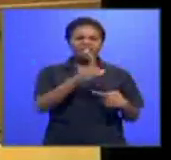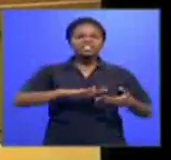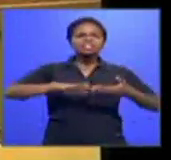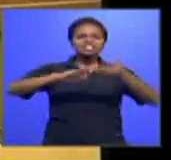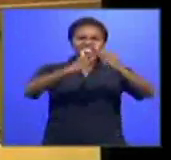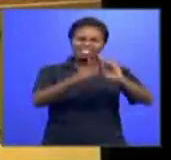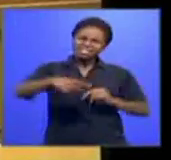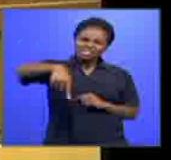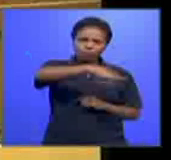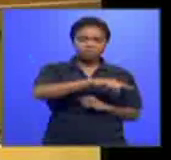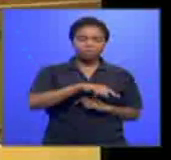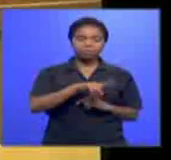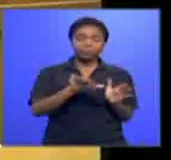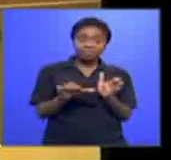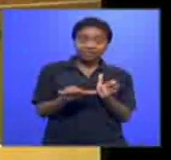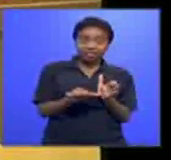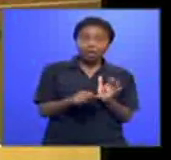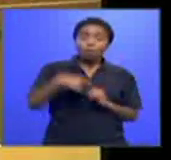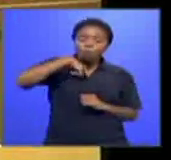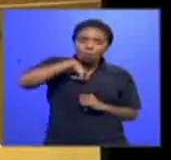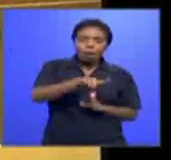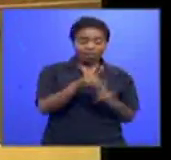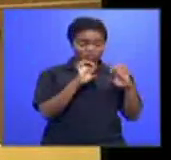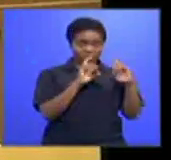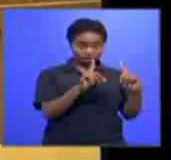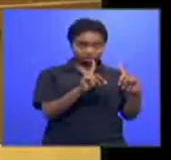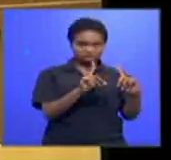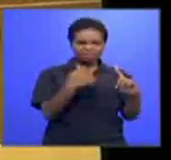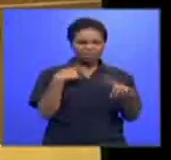more seriously than is happening currently.